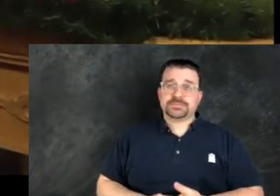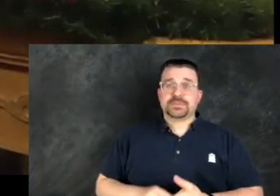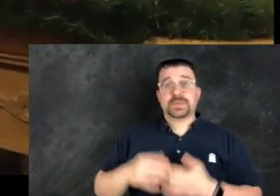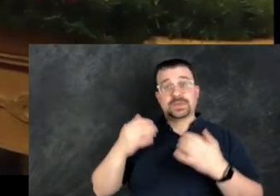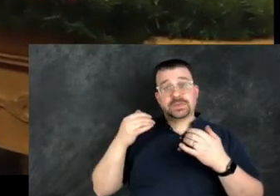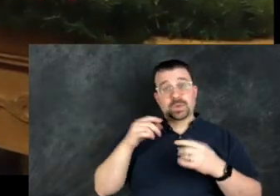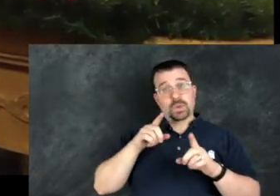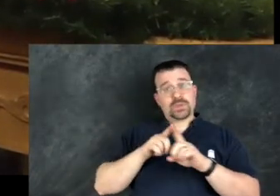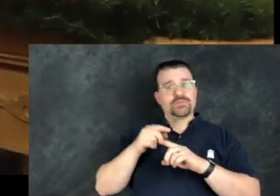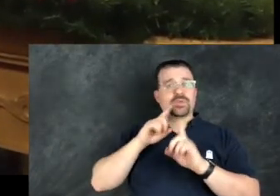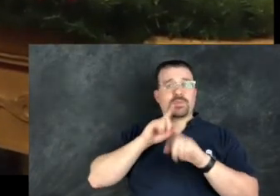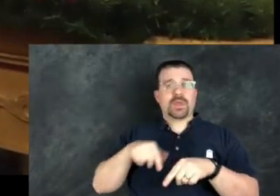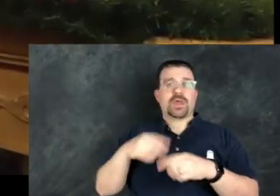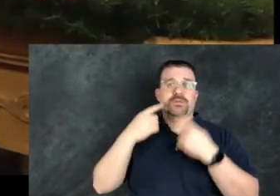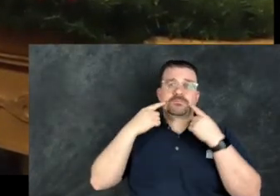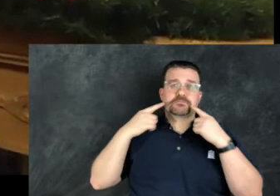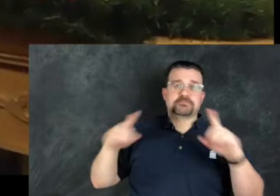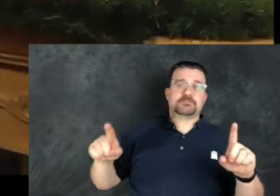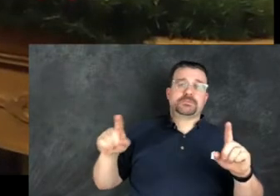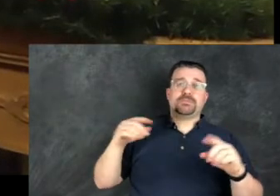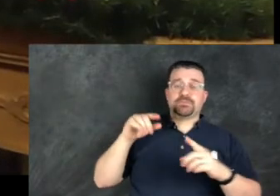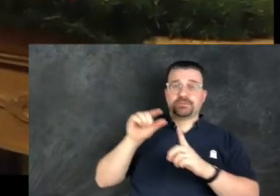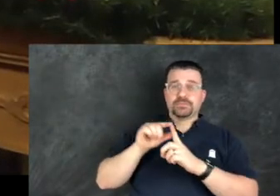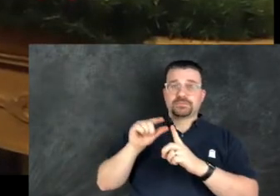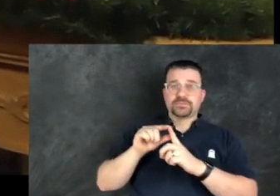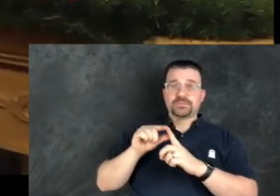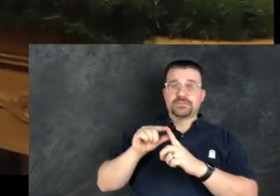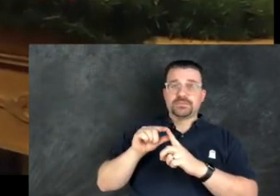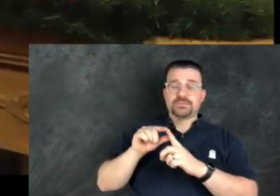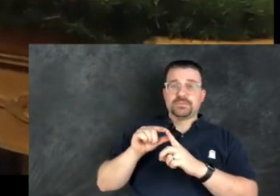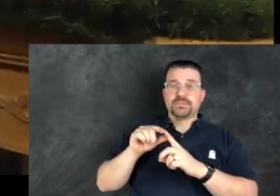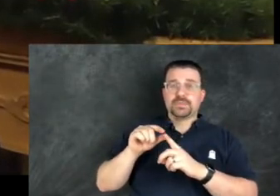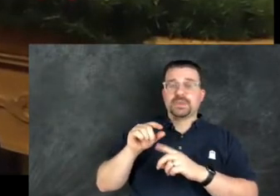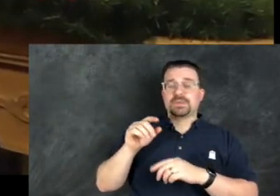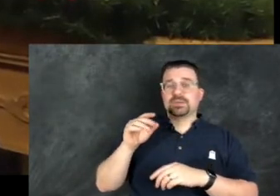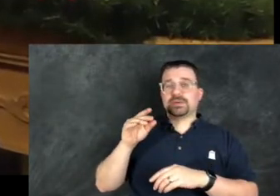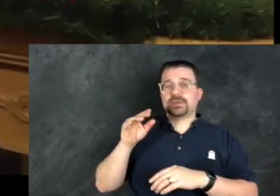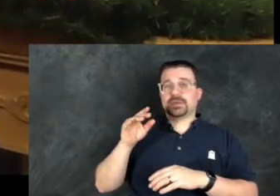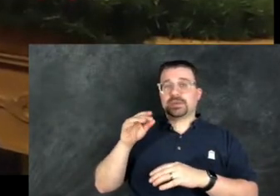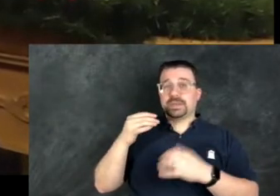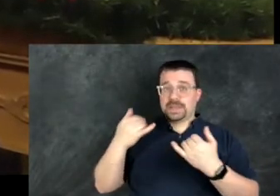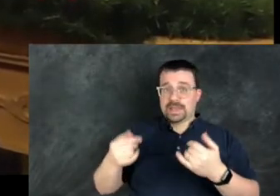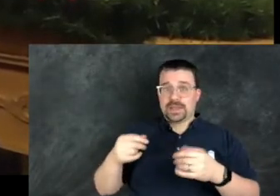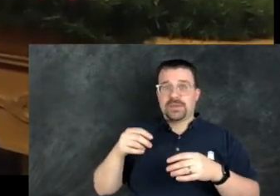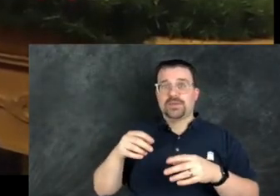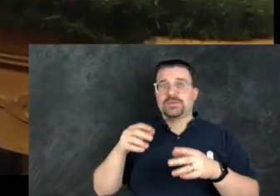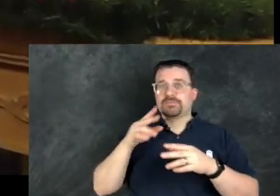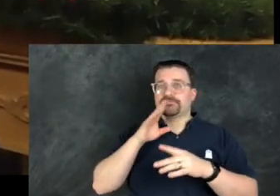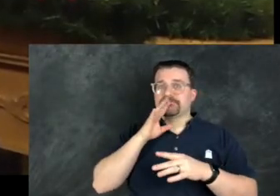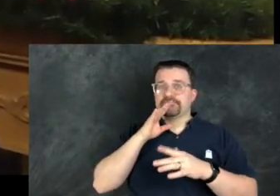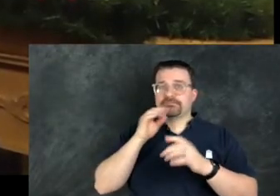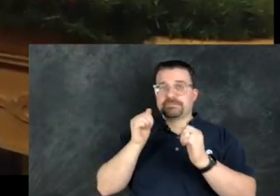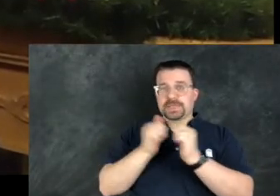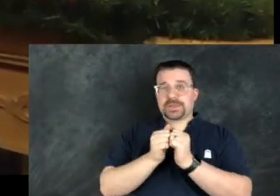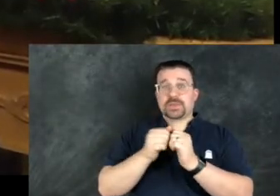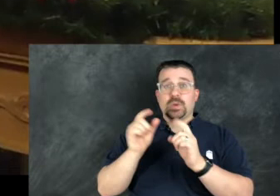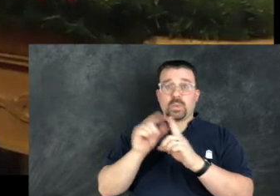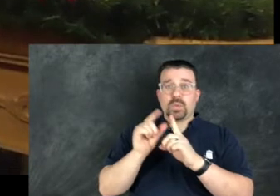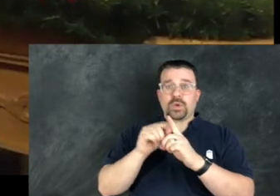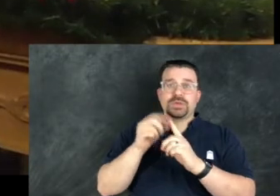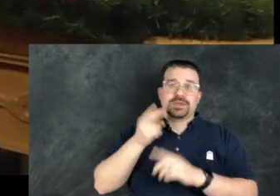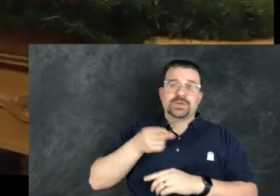And so as we respond to the proclamation of the word, let us recite together the words of